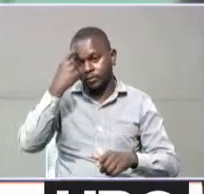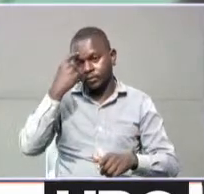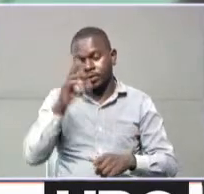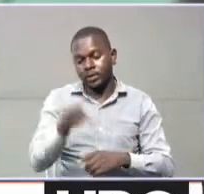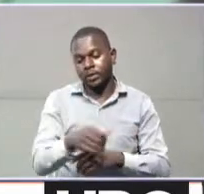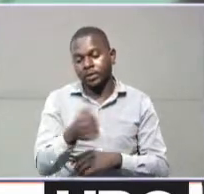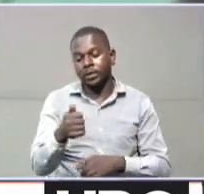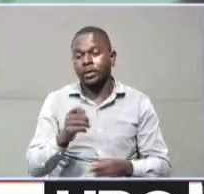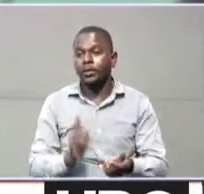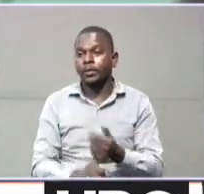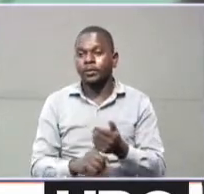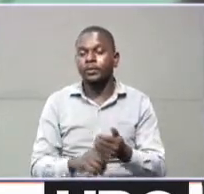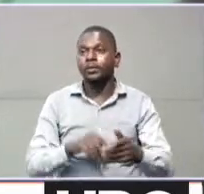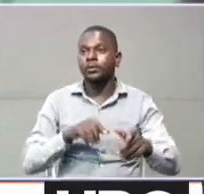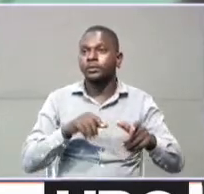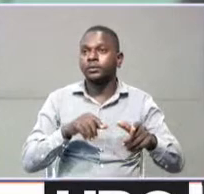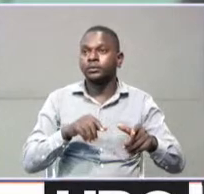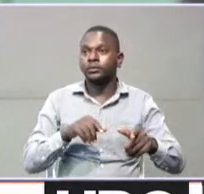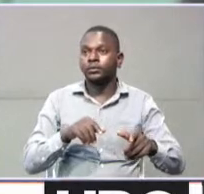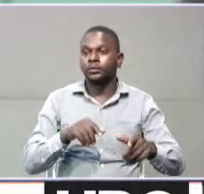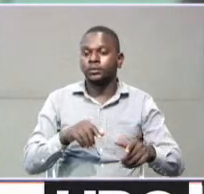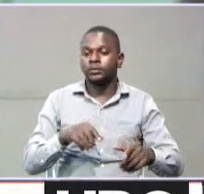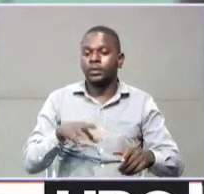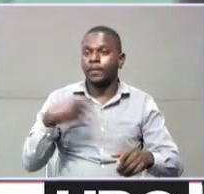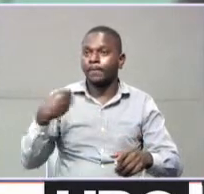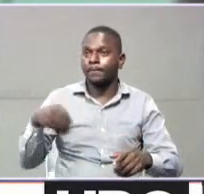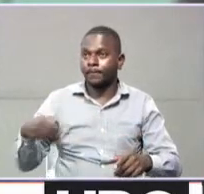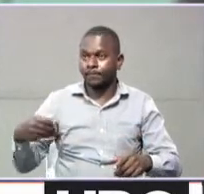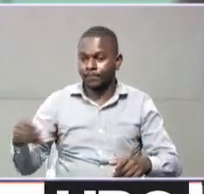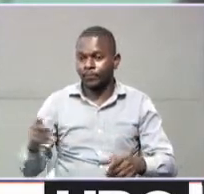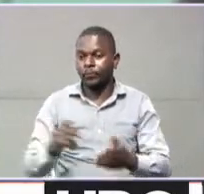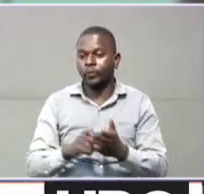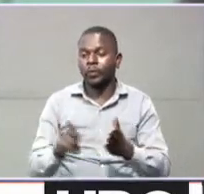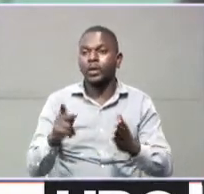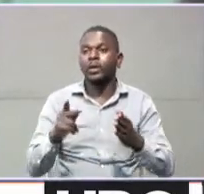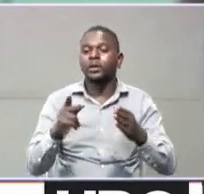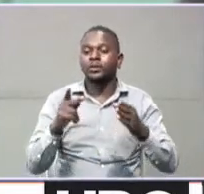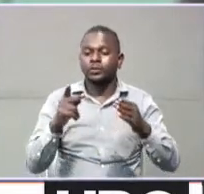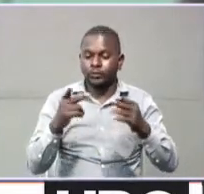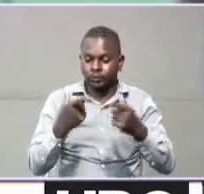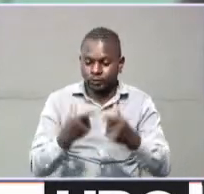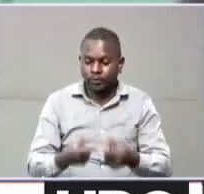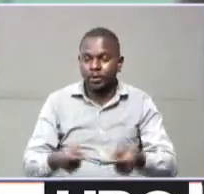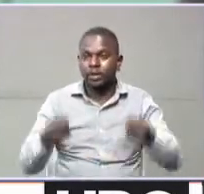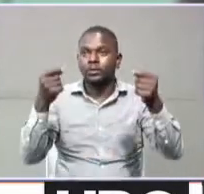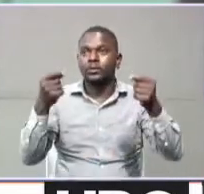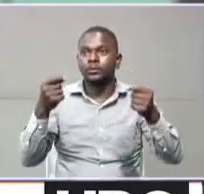other beneficiaries or local of road equipment procured from japan where